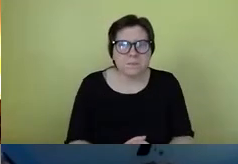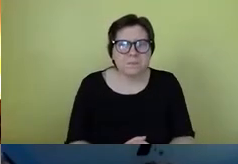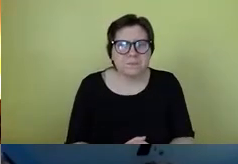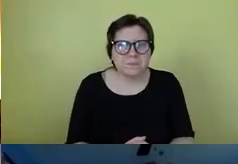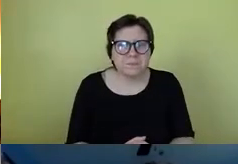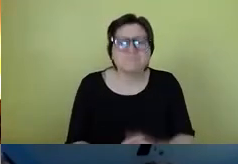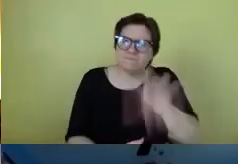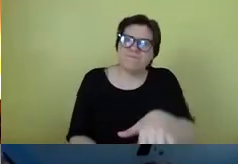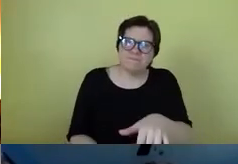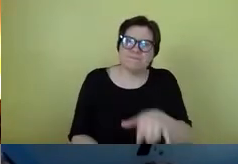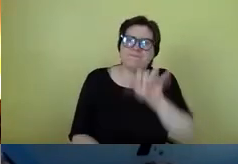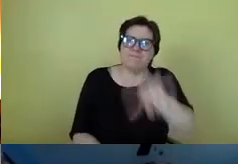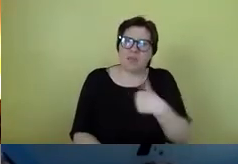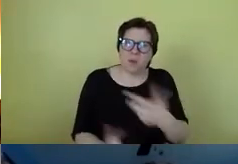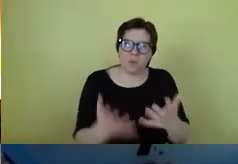That's what I want you.